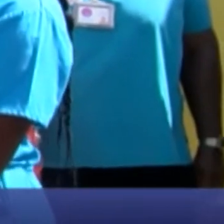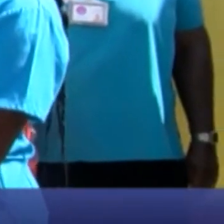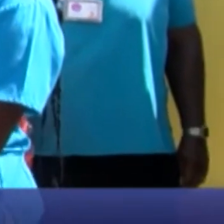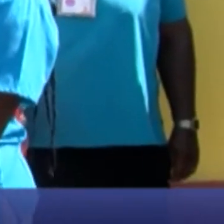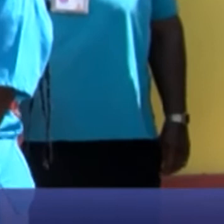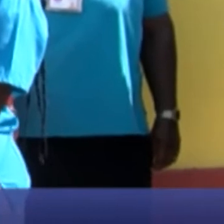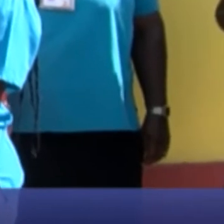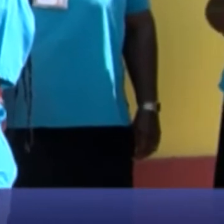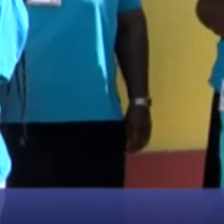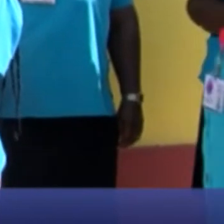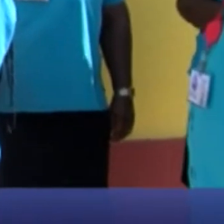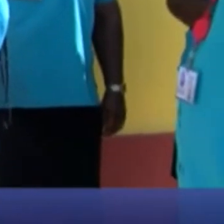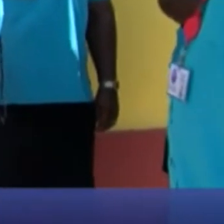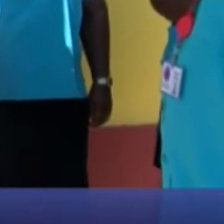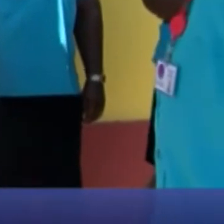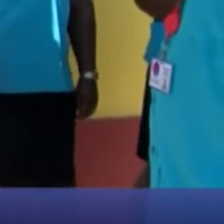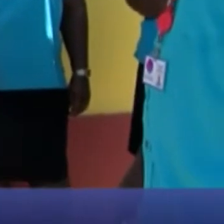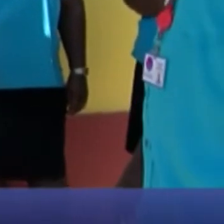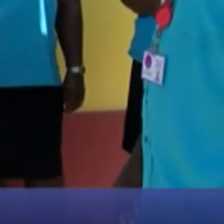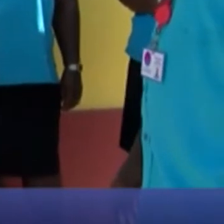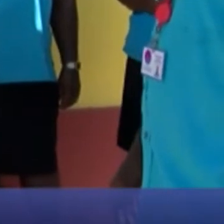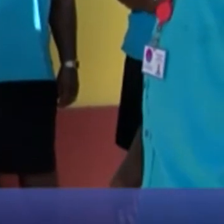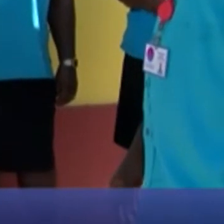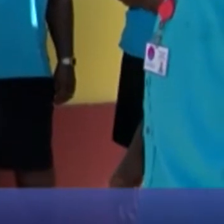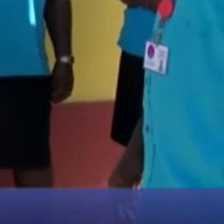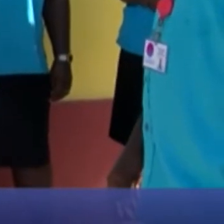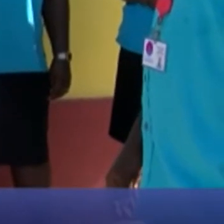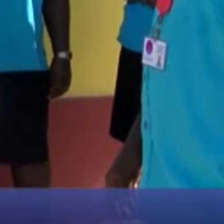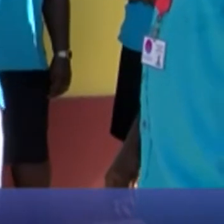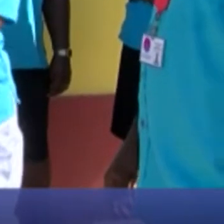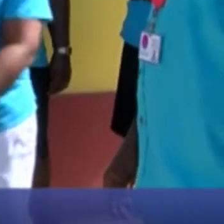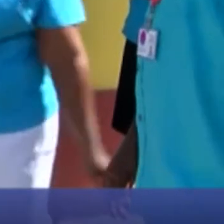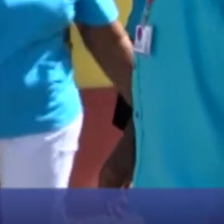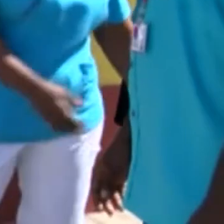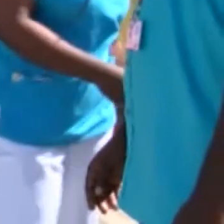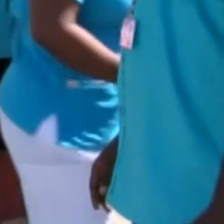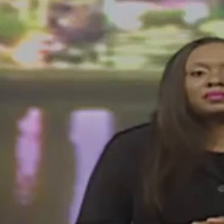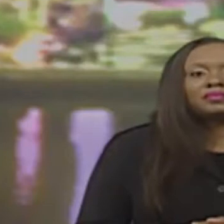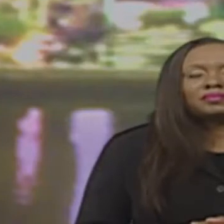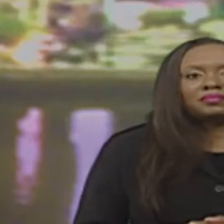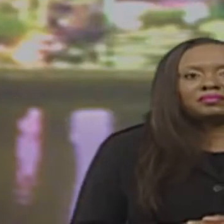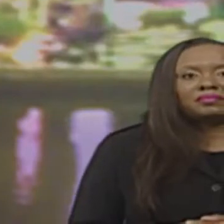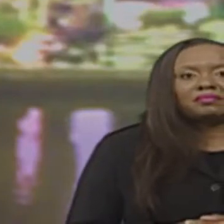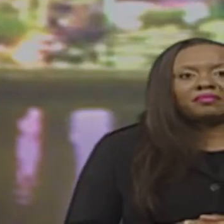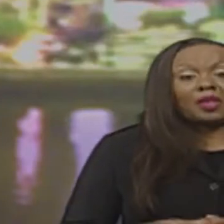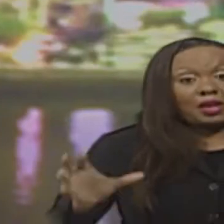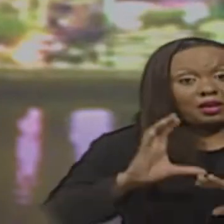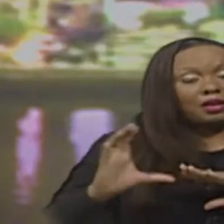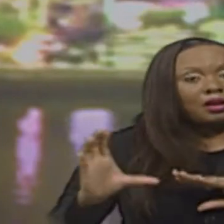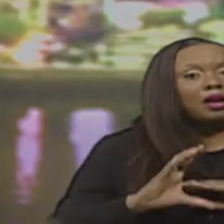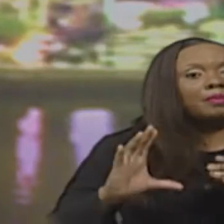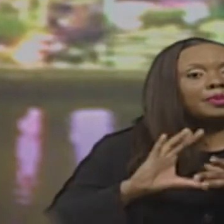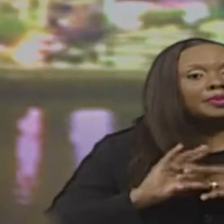to move on their own. So this donation will really assist us in helping the residents. Still to come, we'll